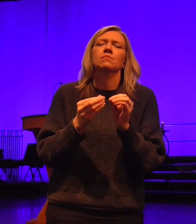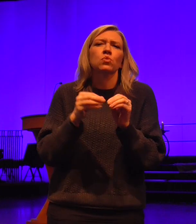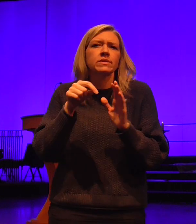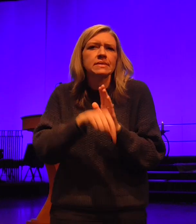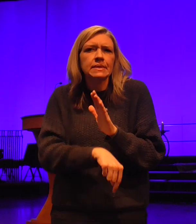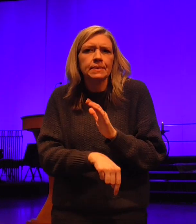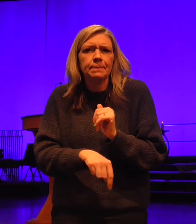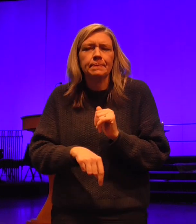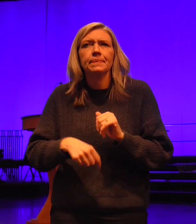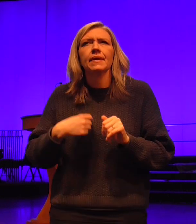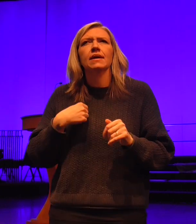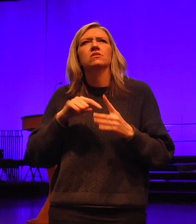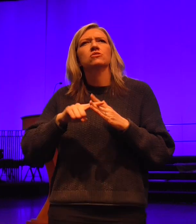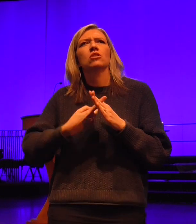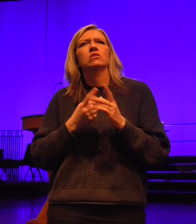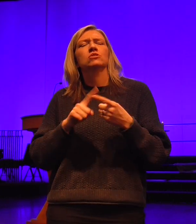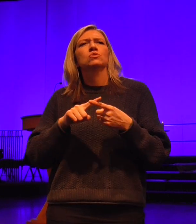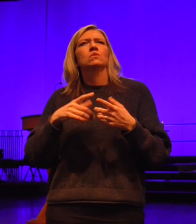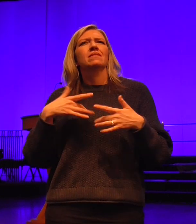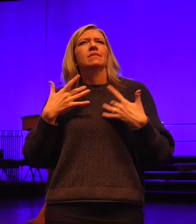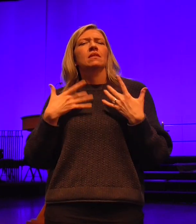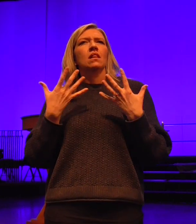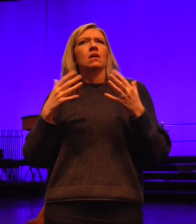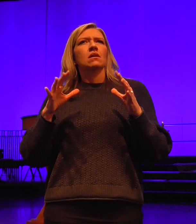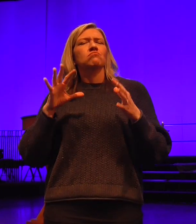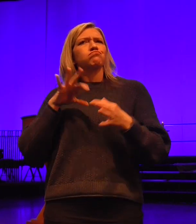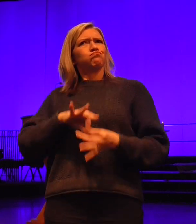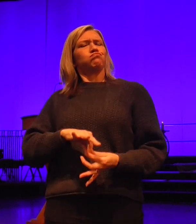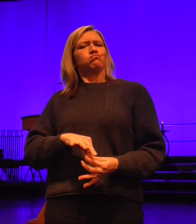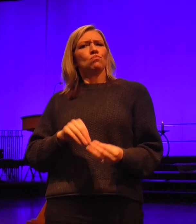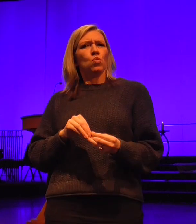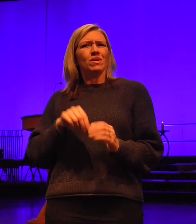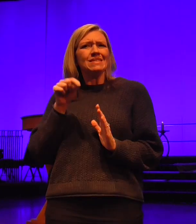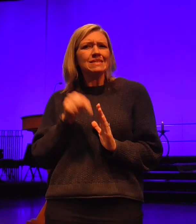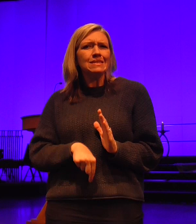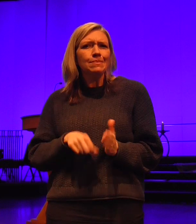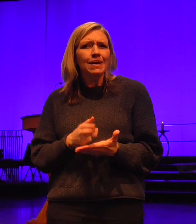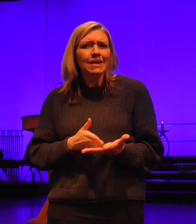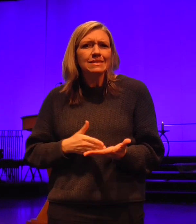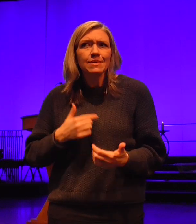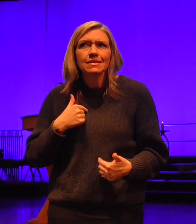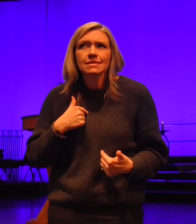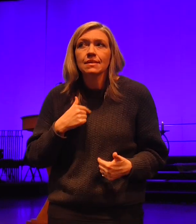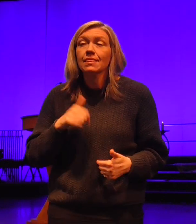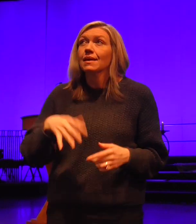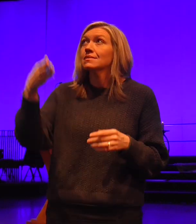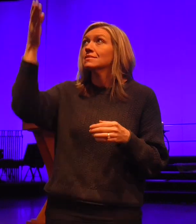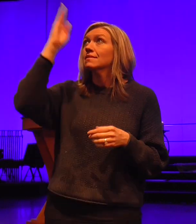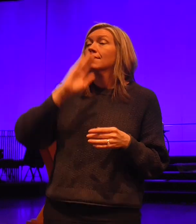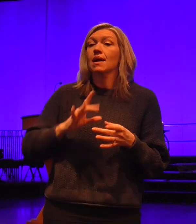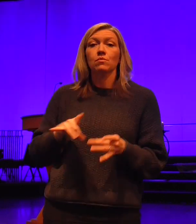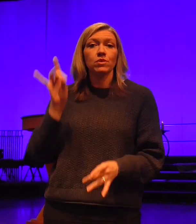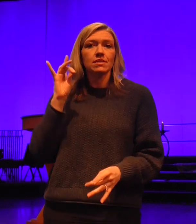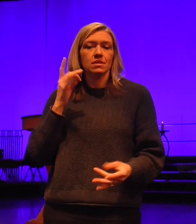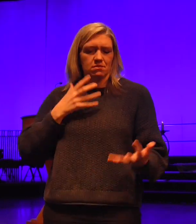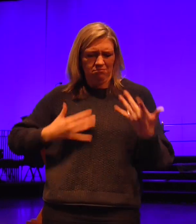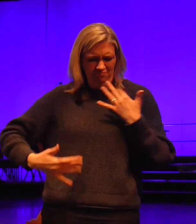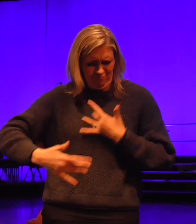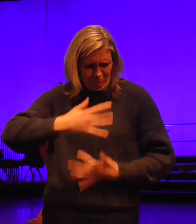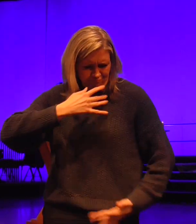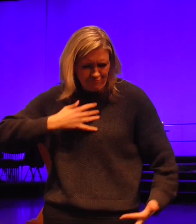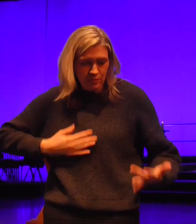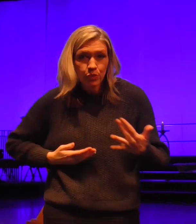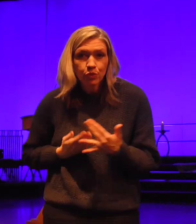began to touch into that deeper aspect of me, that divine presence that is operating through me. And you know what